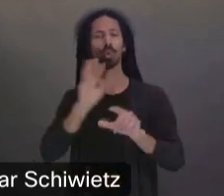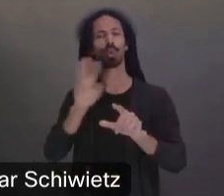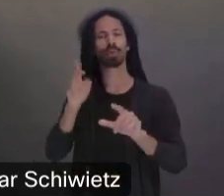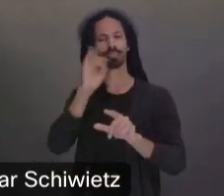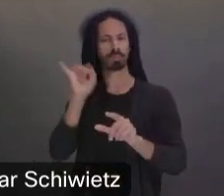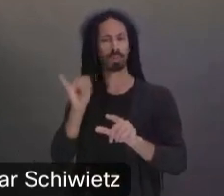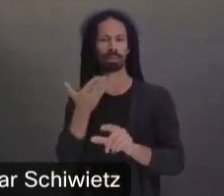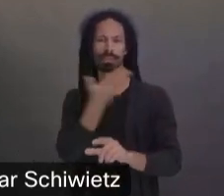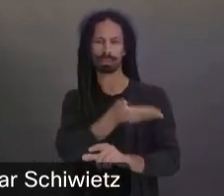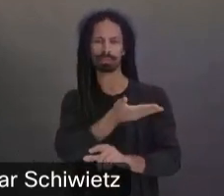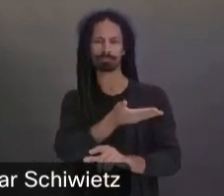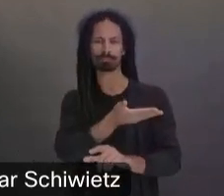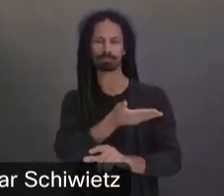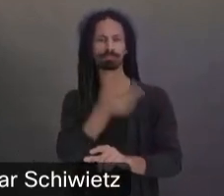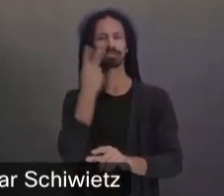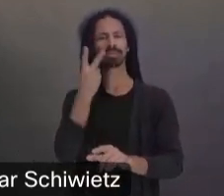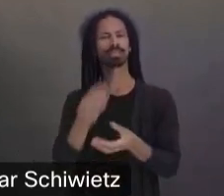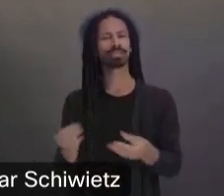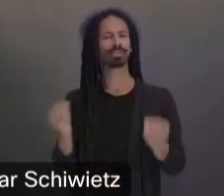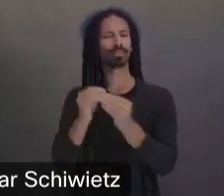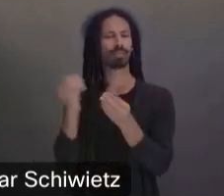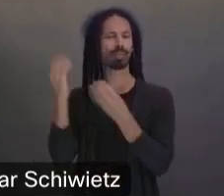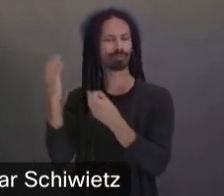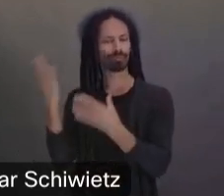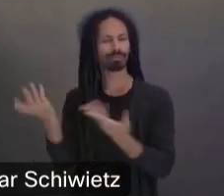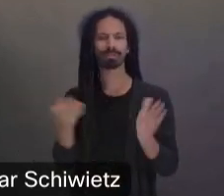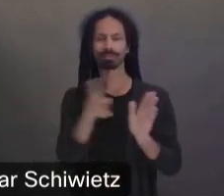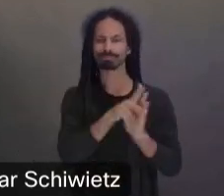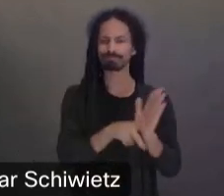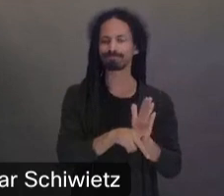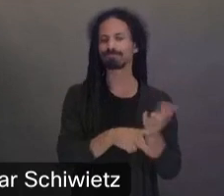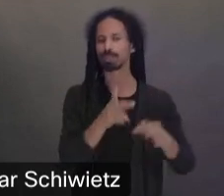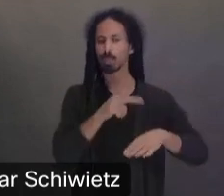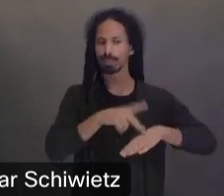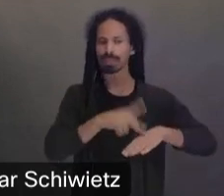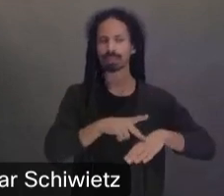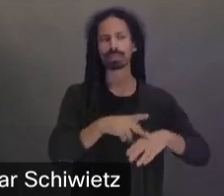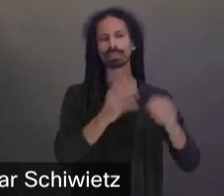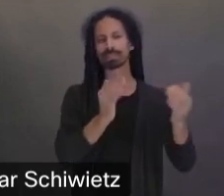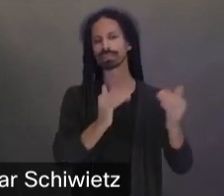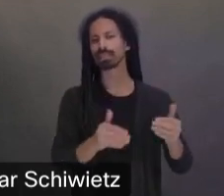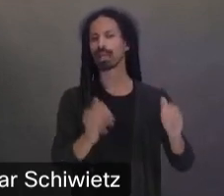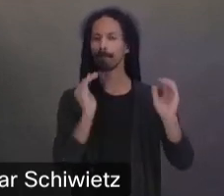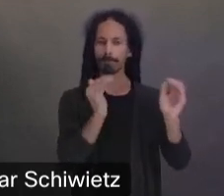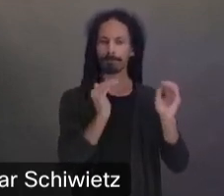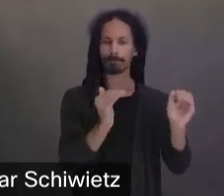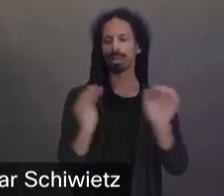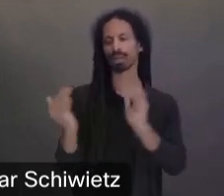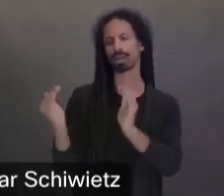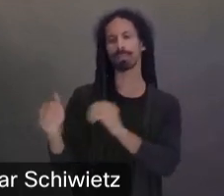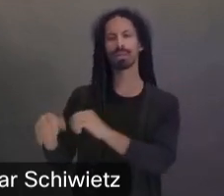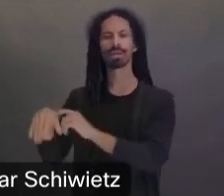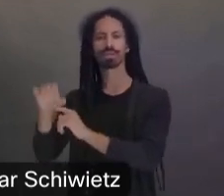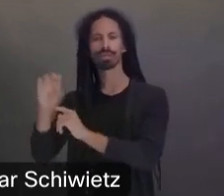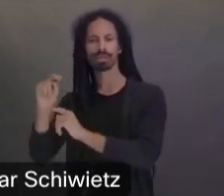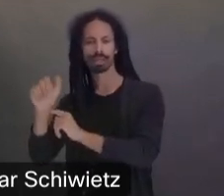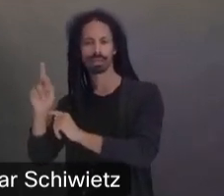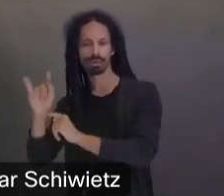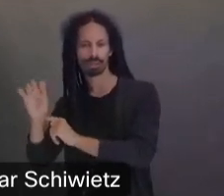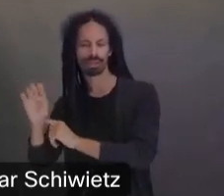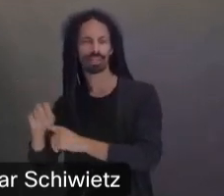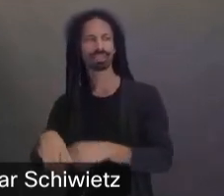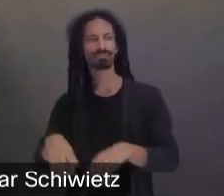It gives you some more information on principles, parenthetical versus narrative, quotations,